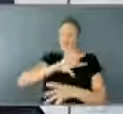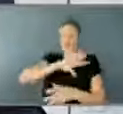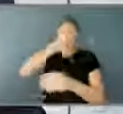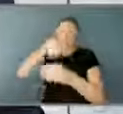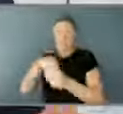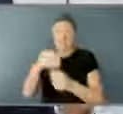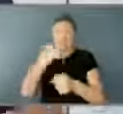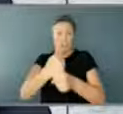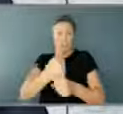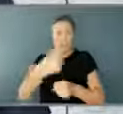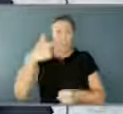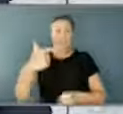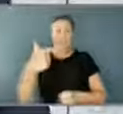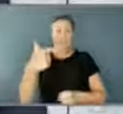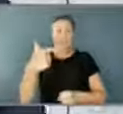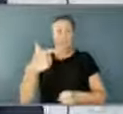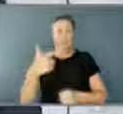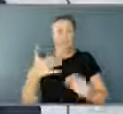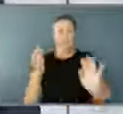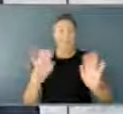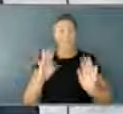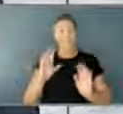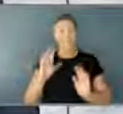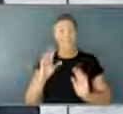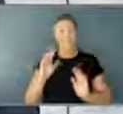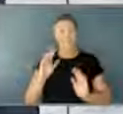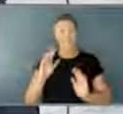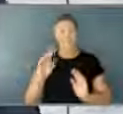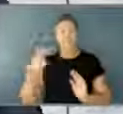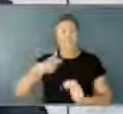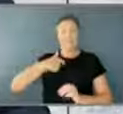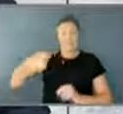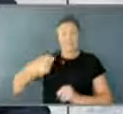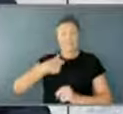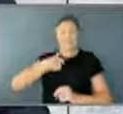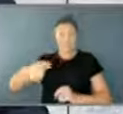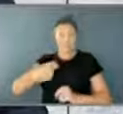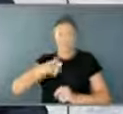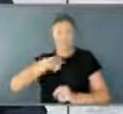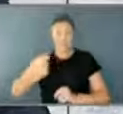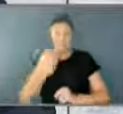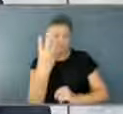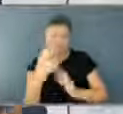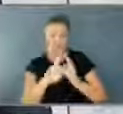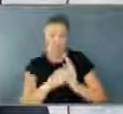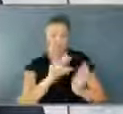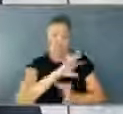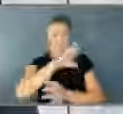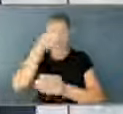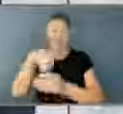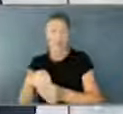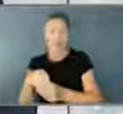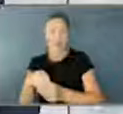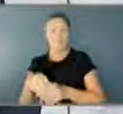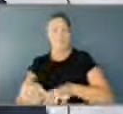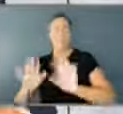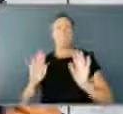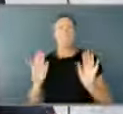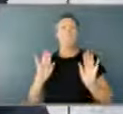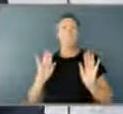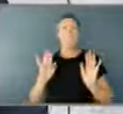occasions while I've been Prime Minister, and there have been other occasions in the past. And that G7 plus dialogue enables